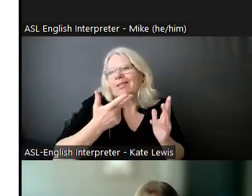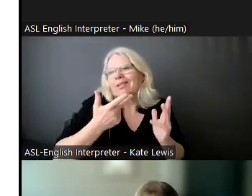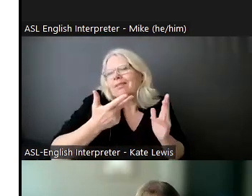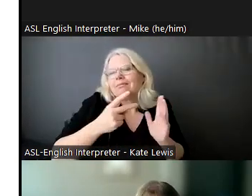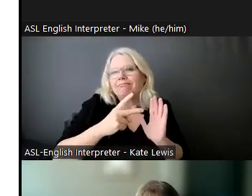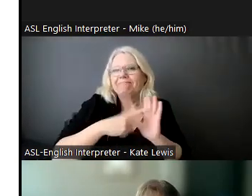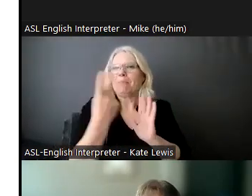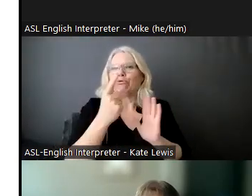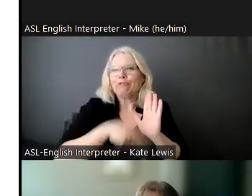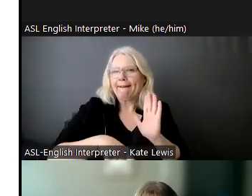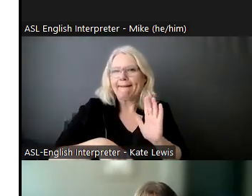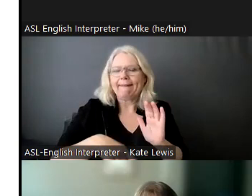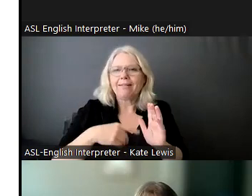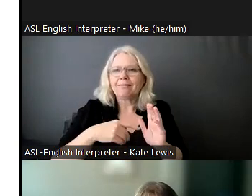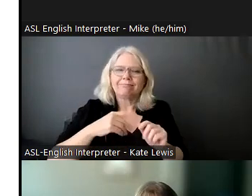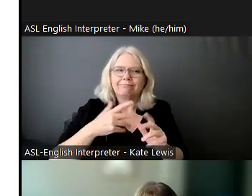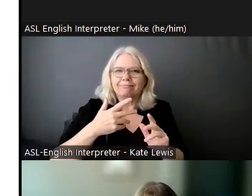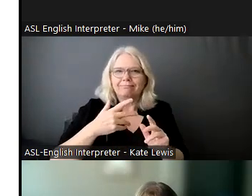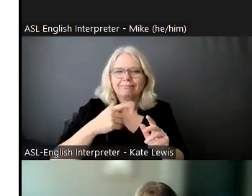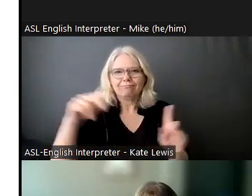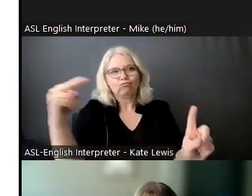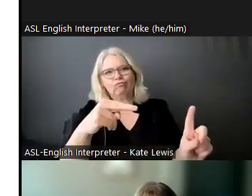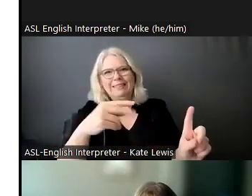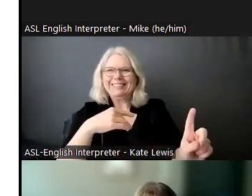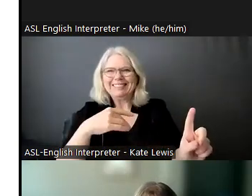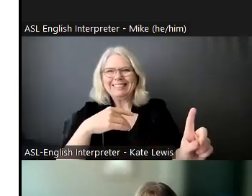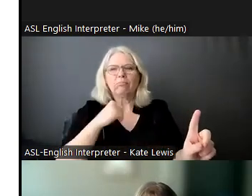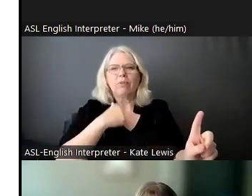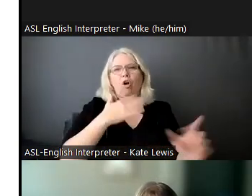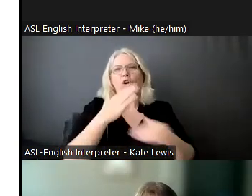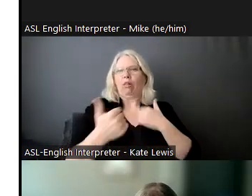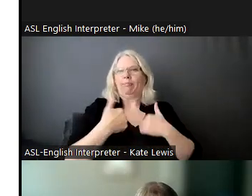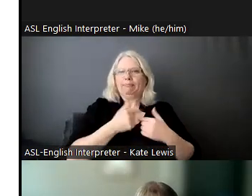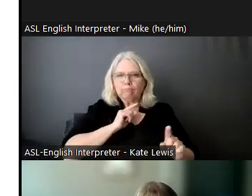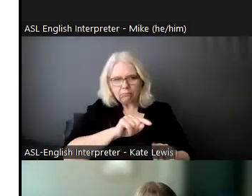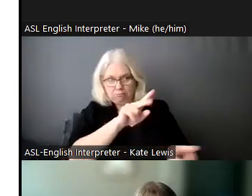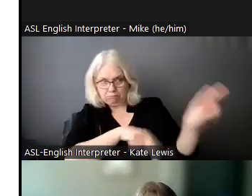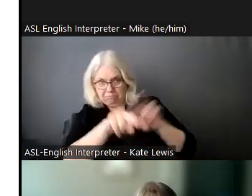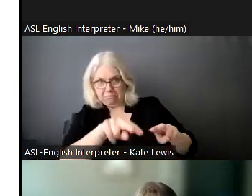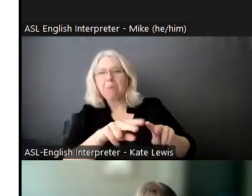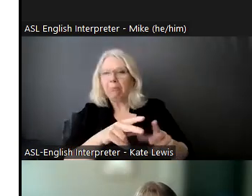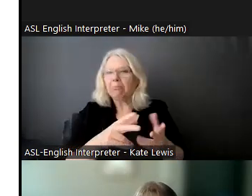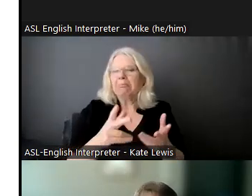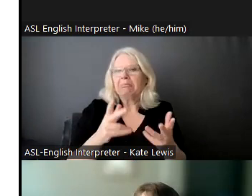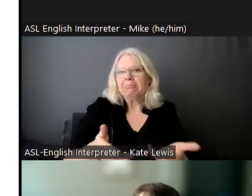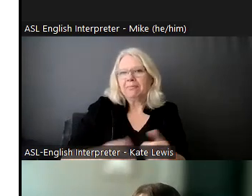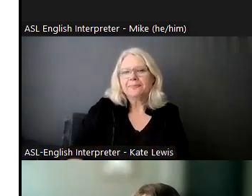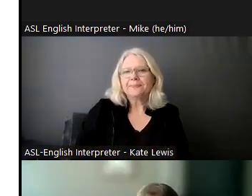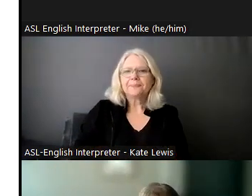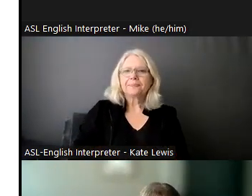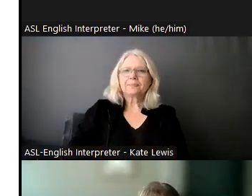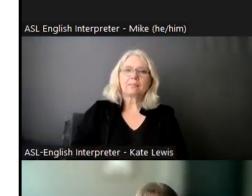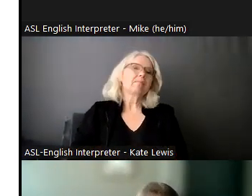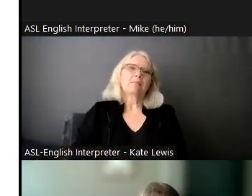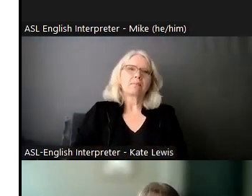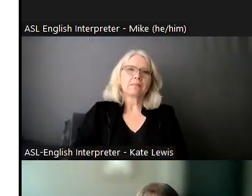a third party assessment of their capacity. Okay, so go ahead. So I already